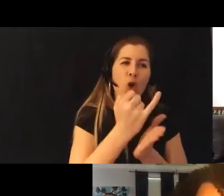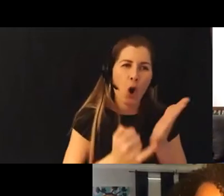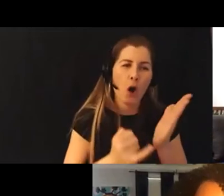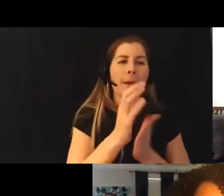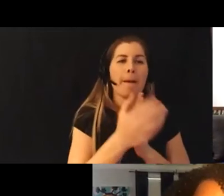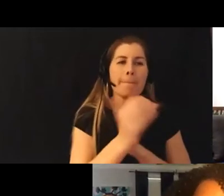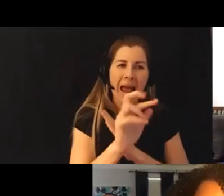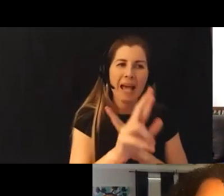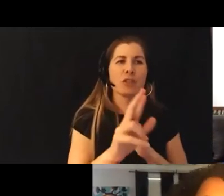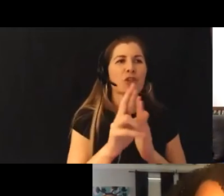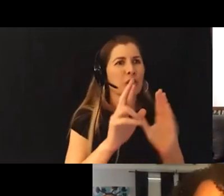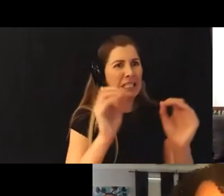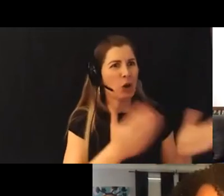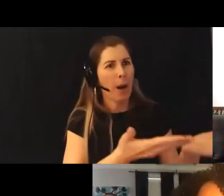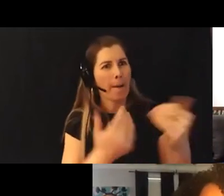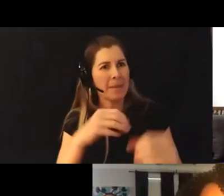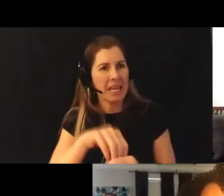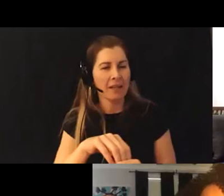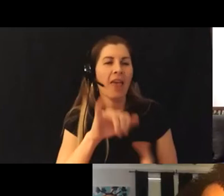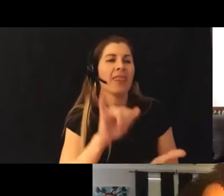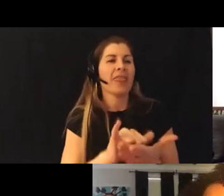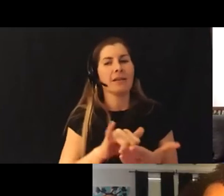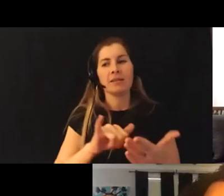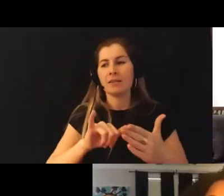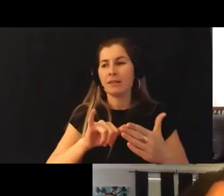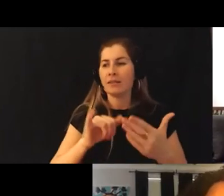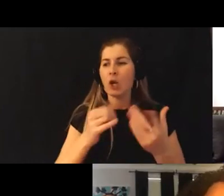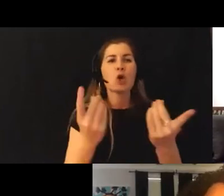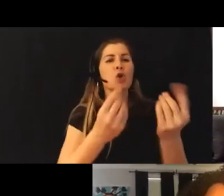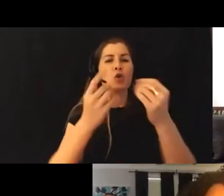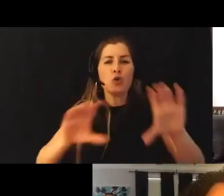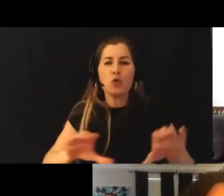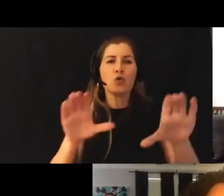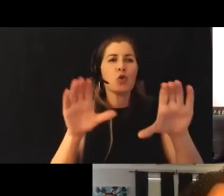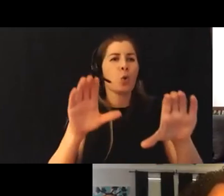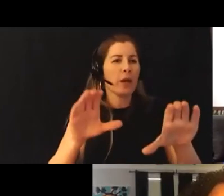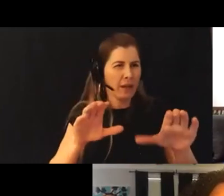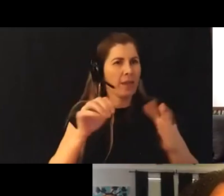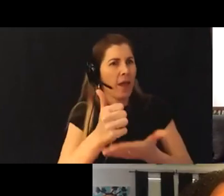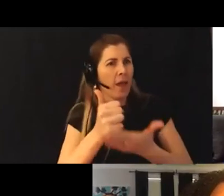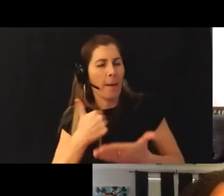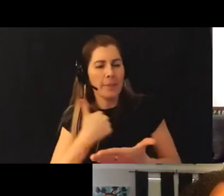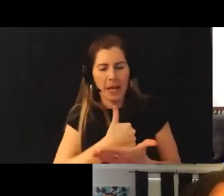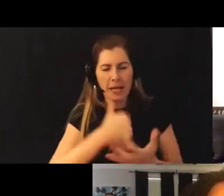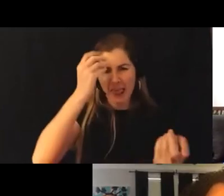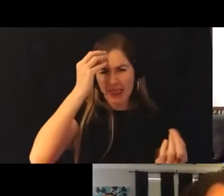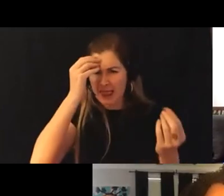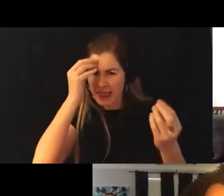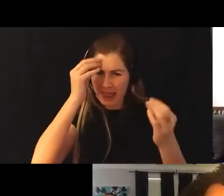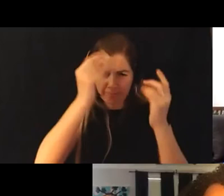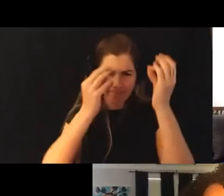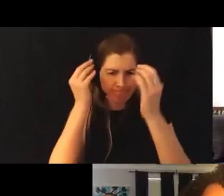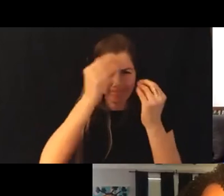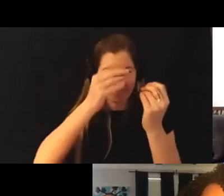creative practice together. And it's a doing session. It's about making and doing and going through the creative process together. Those sessions